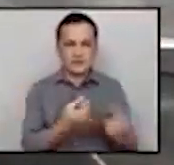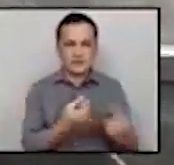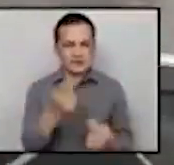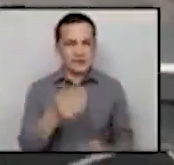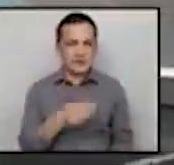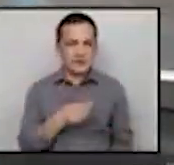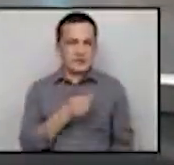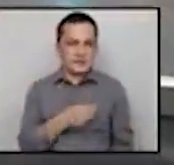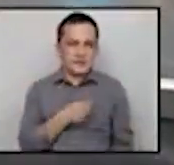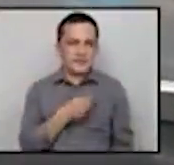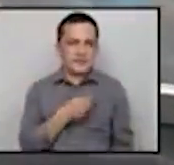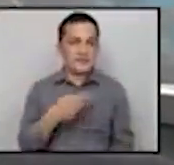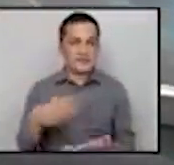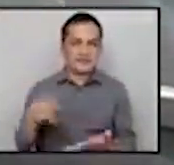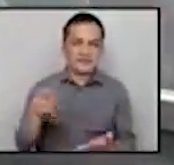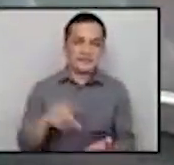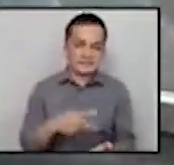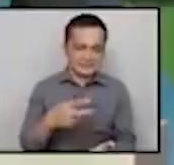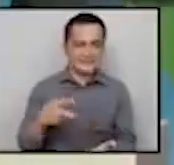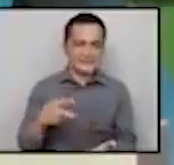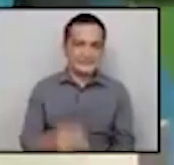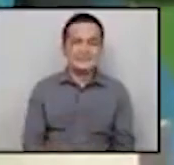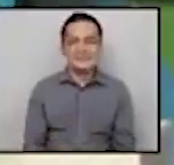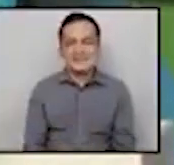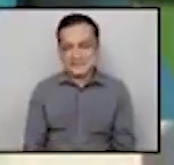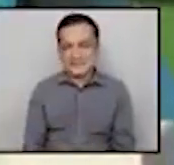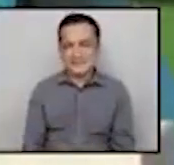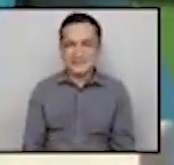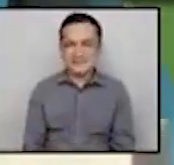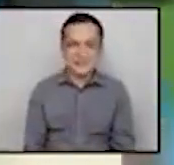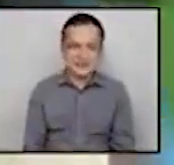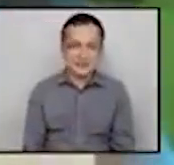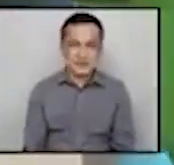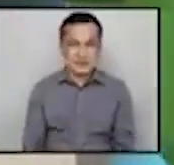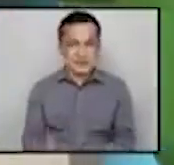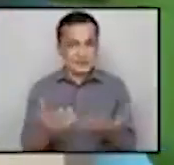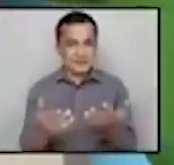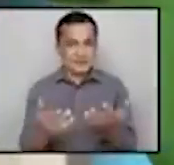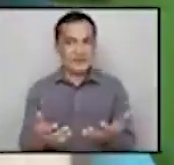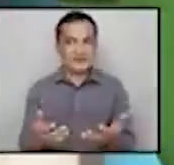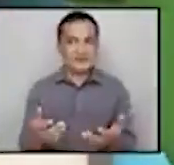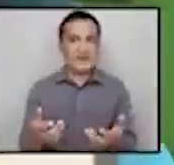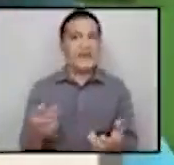for dance. And when you get the